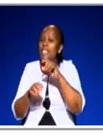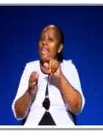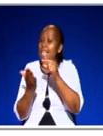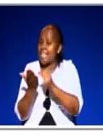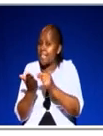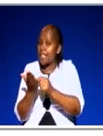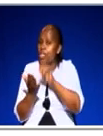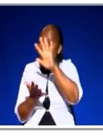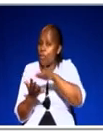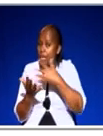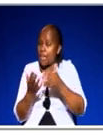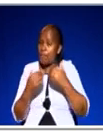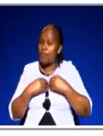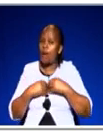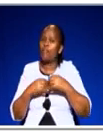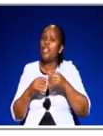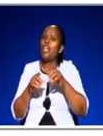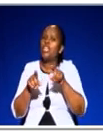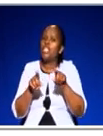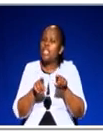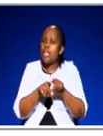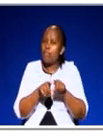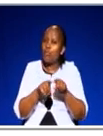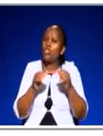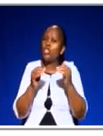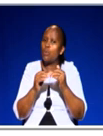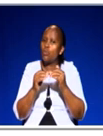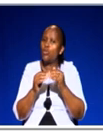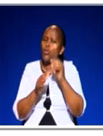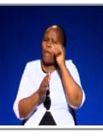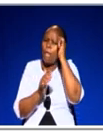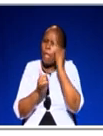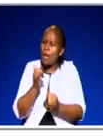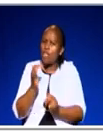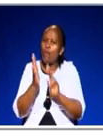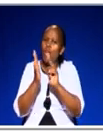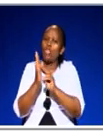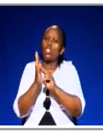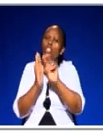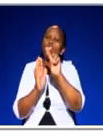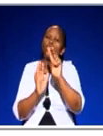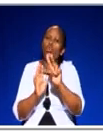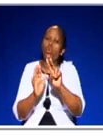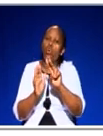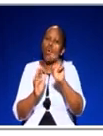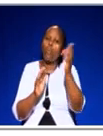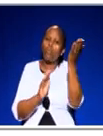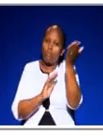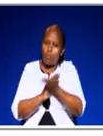seen, is equals to final velocity v minus u over